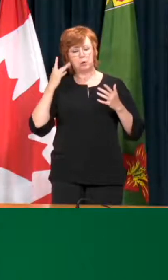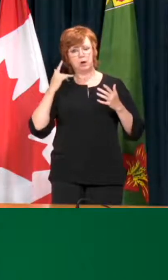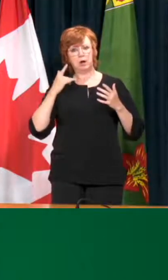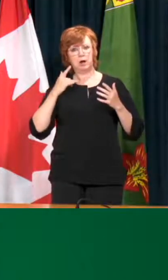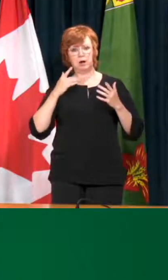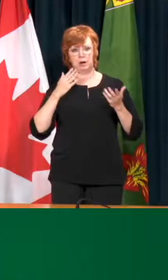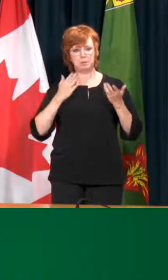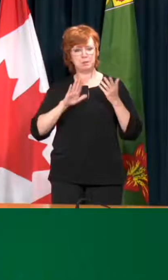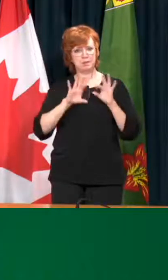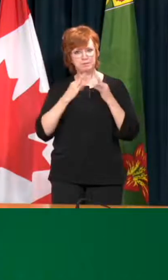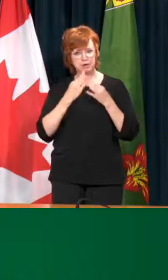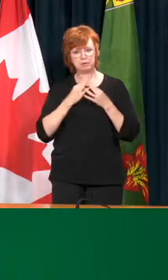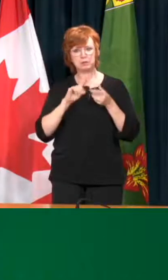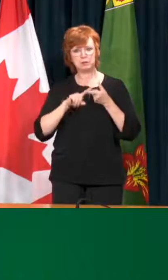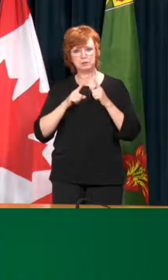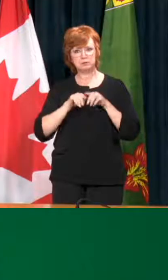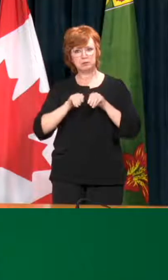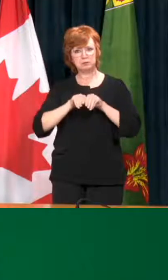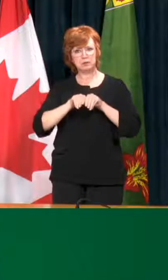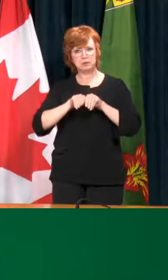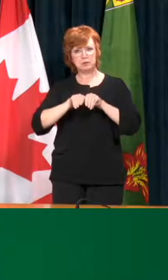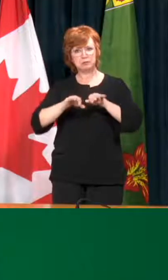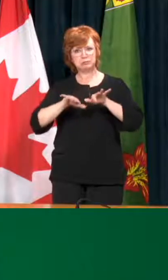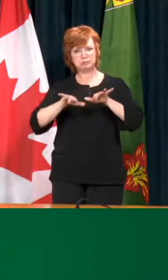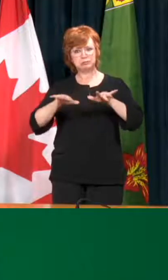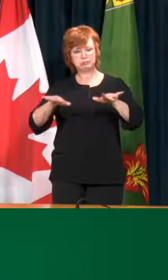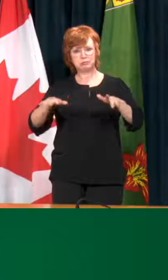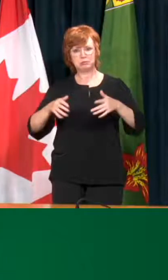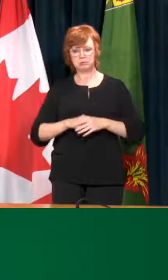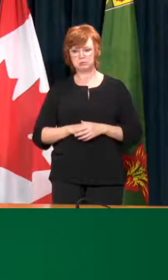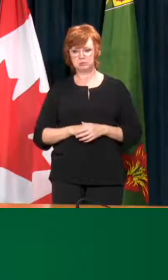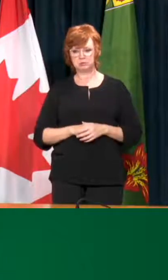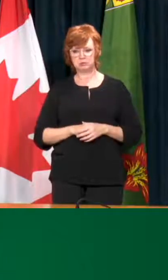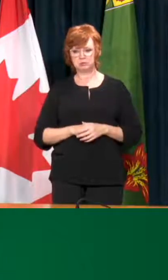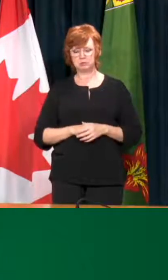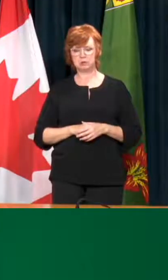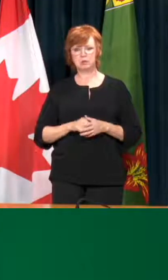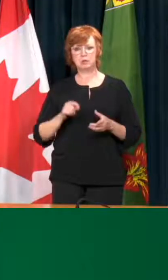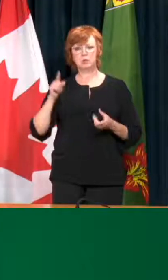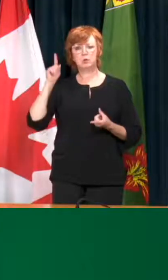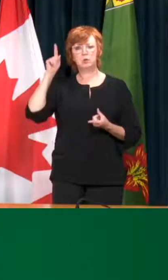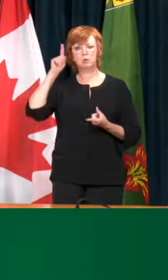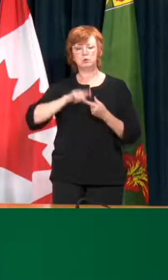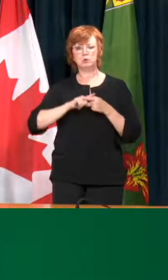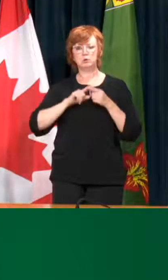and seek testing if they become symptomatic as well. And that's how you break the chain of transmission.